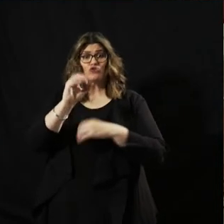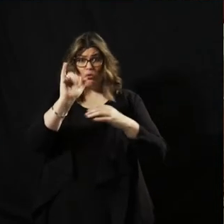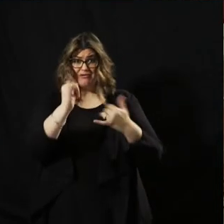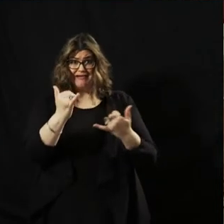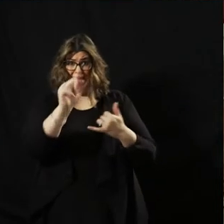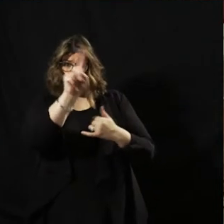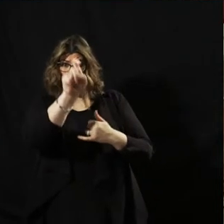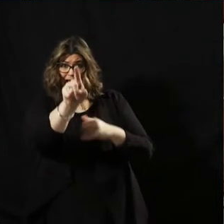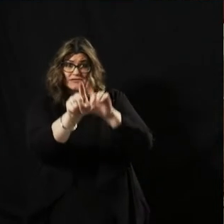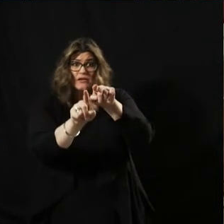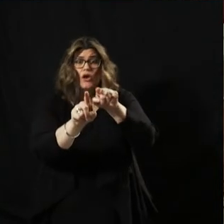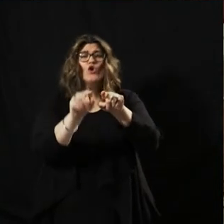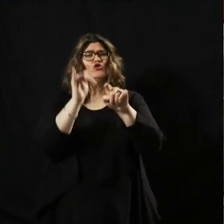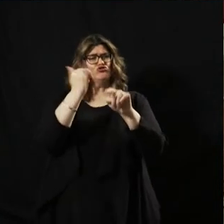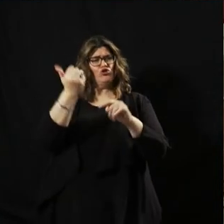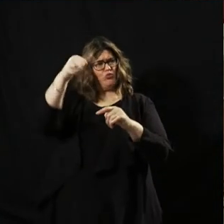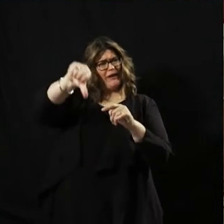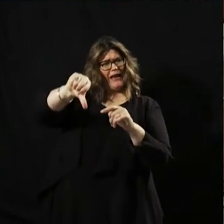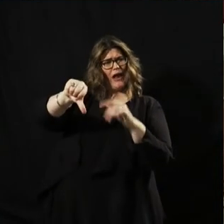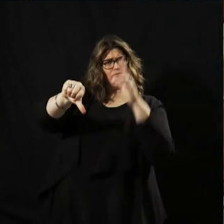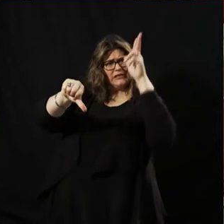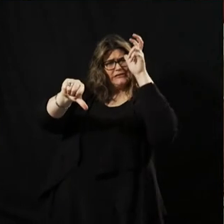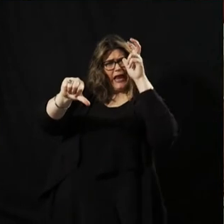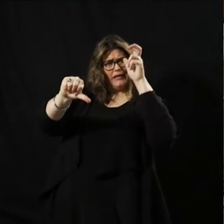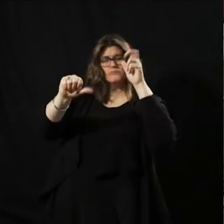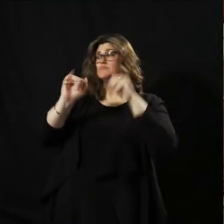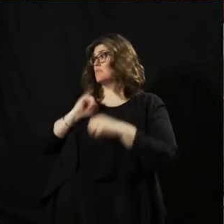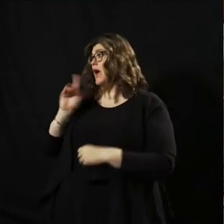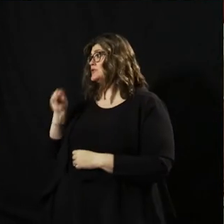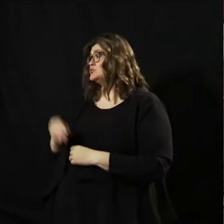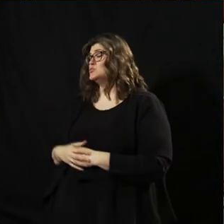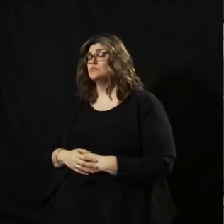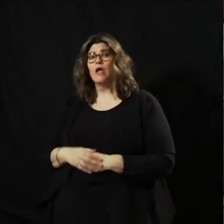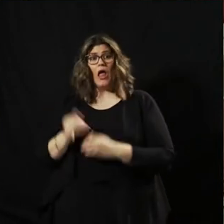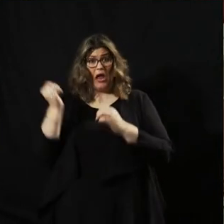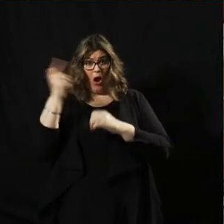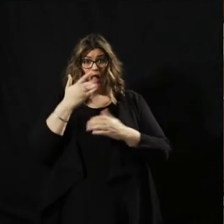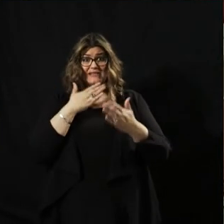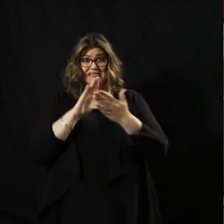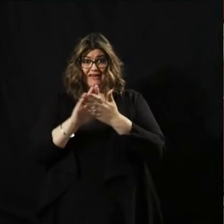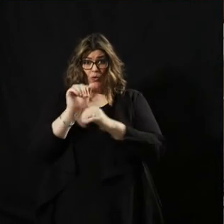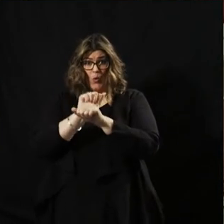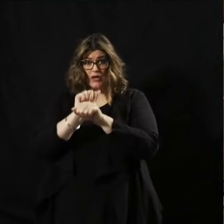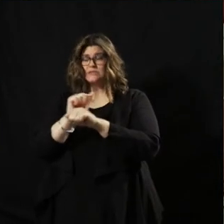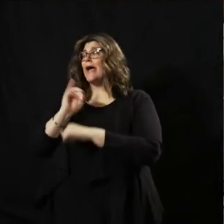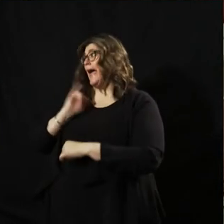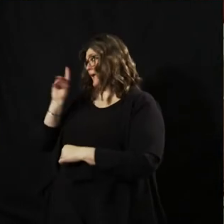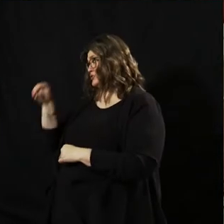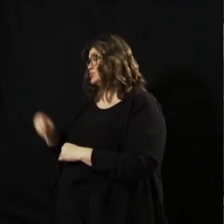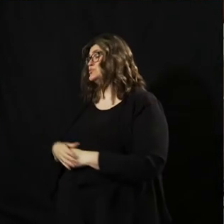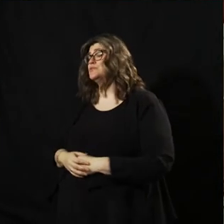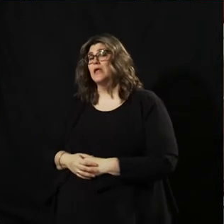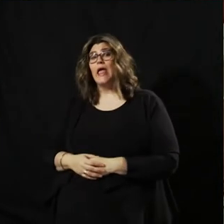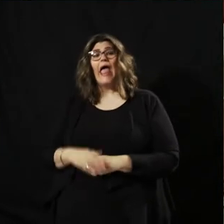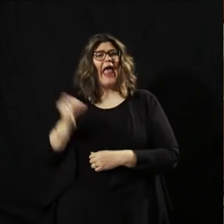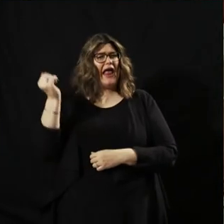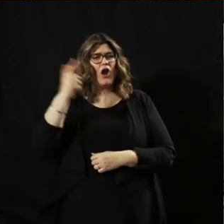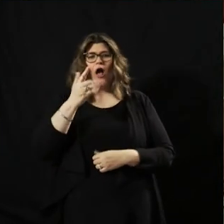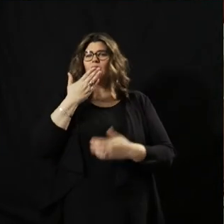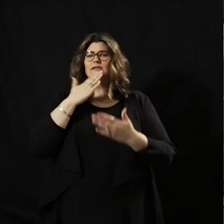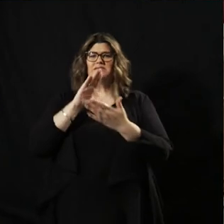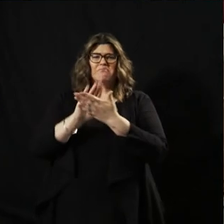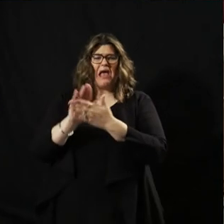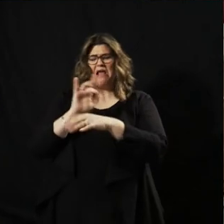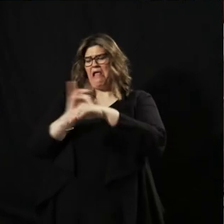you, do you renounce Satan? I do. And all his works? I do. And all his